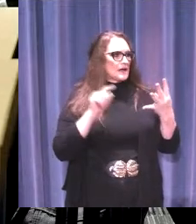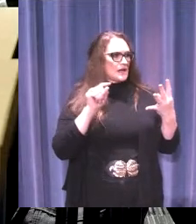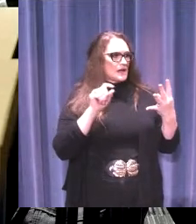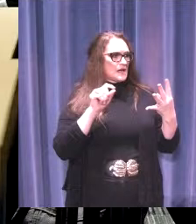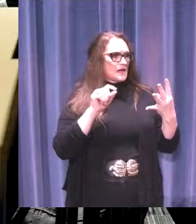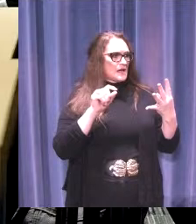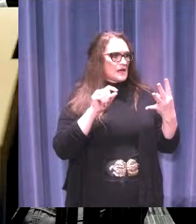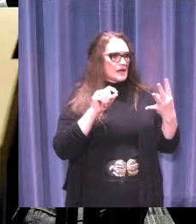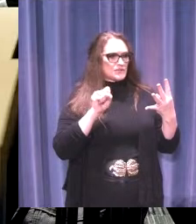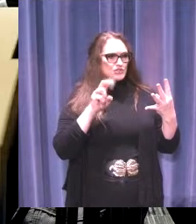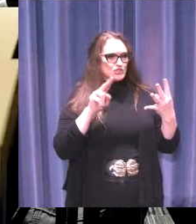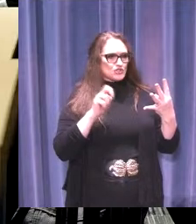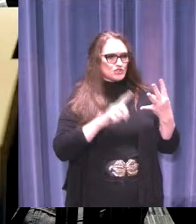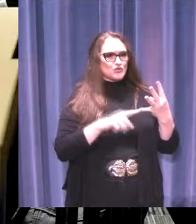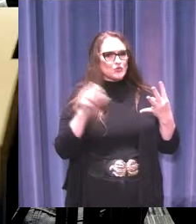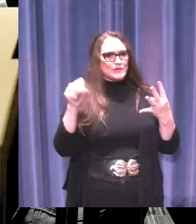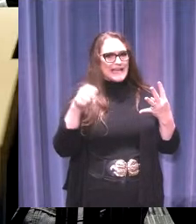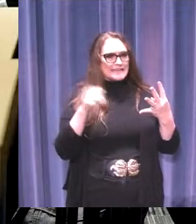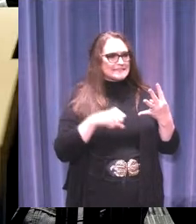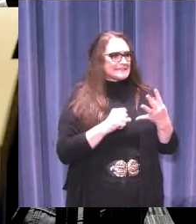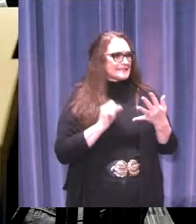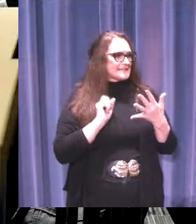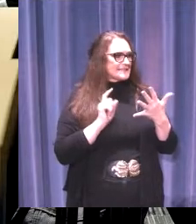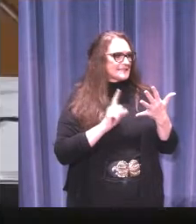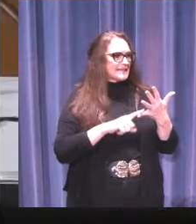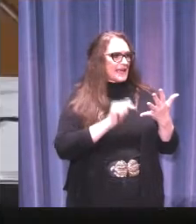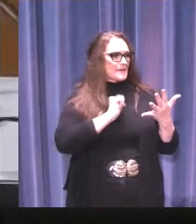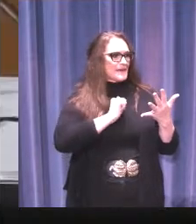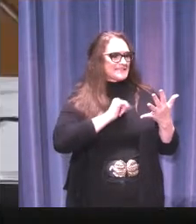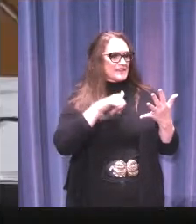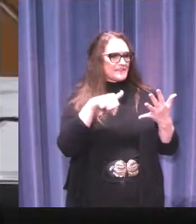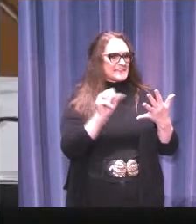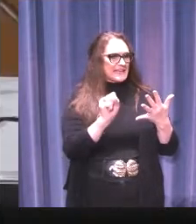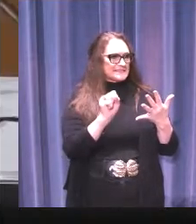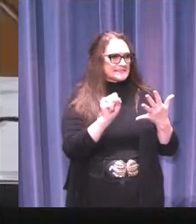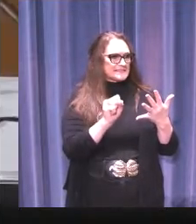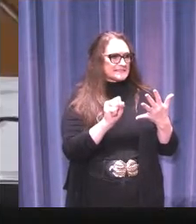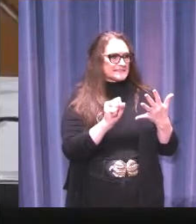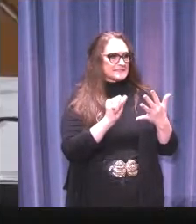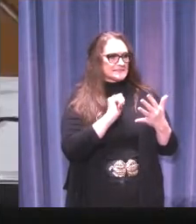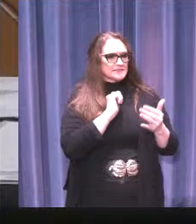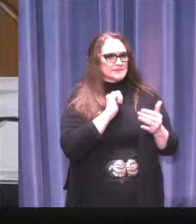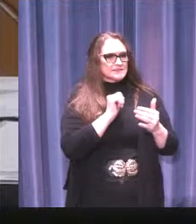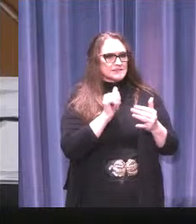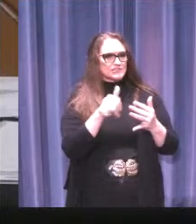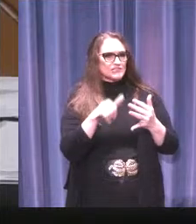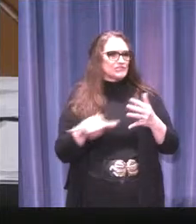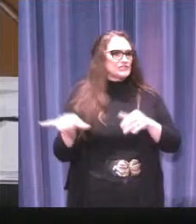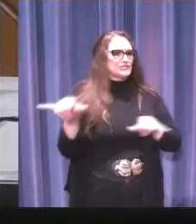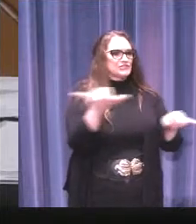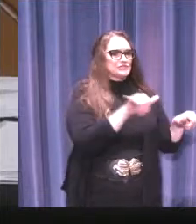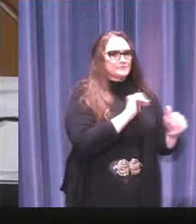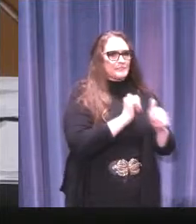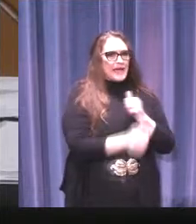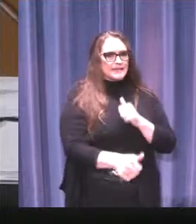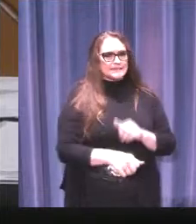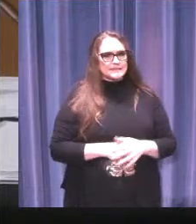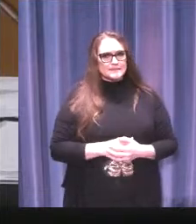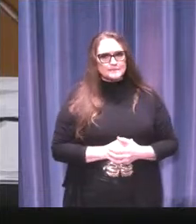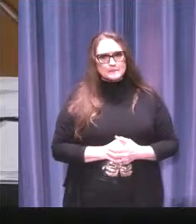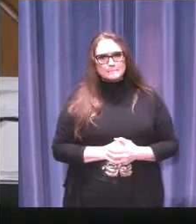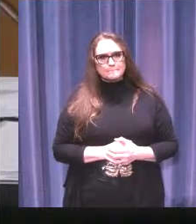Trustee Sue. Yes. And myself, yes. Okay, it was unanimous, that passed.